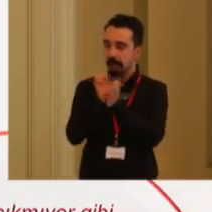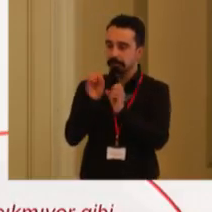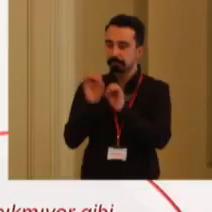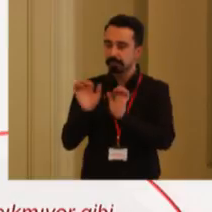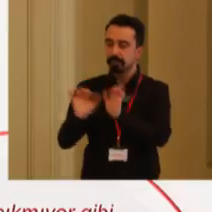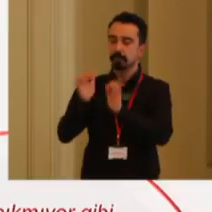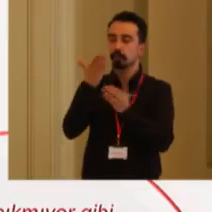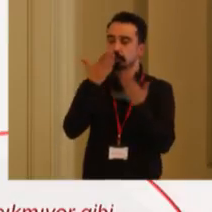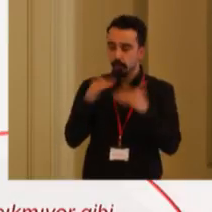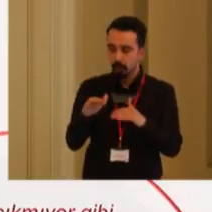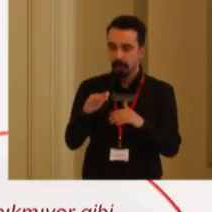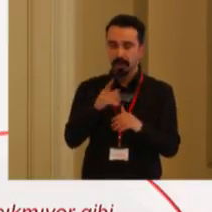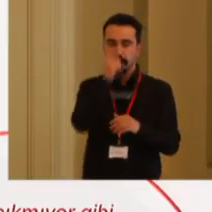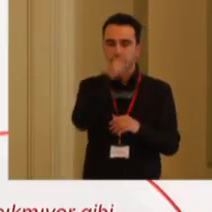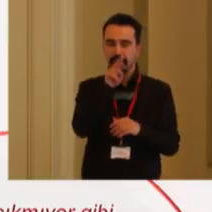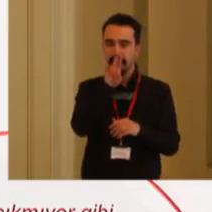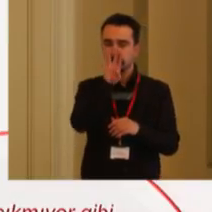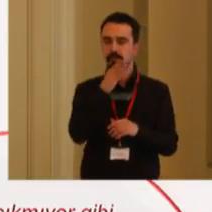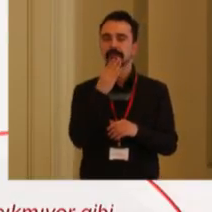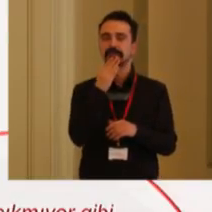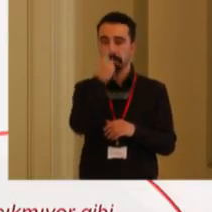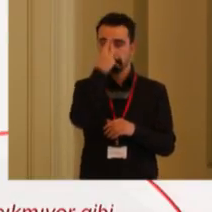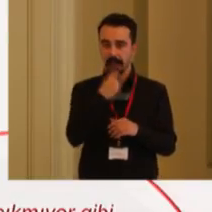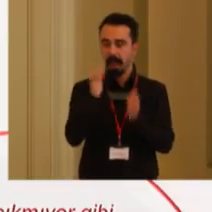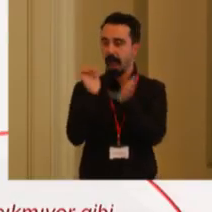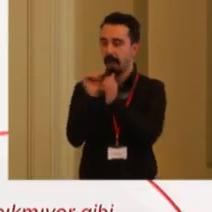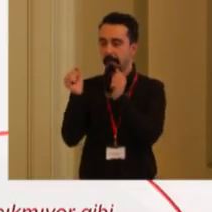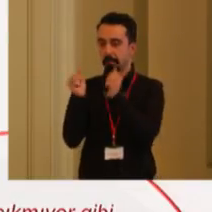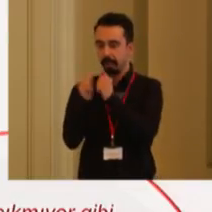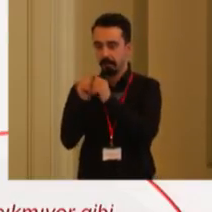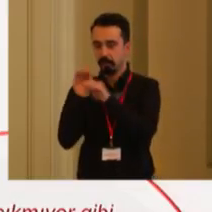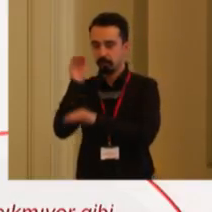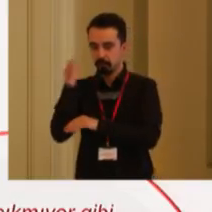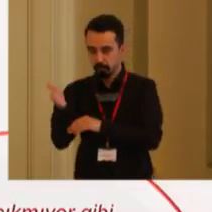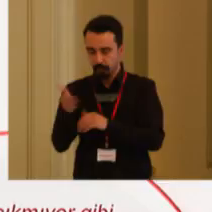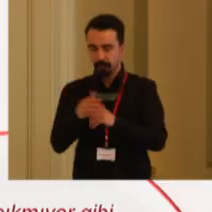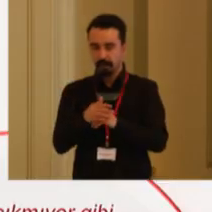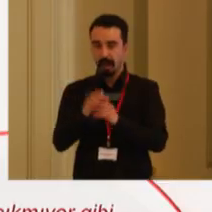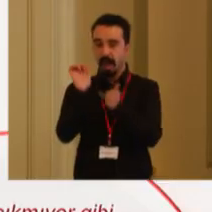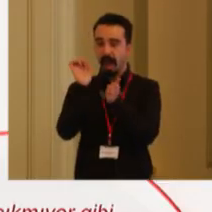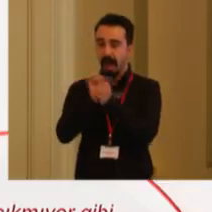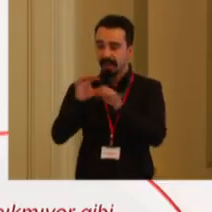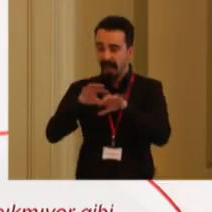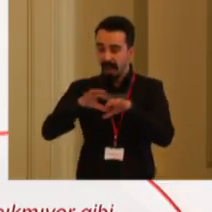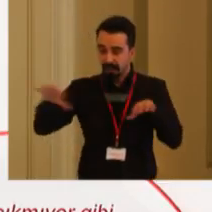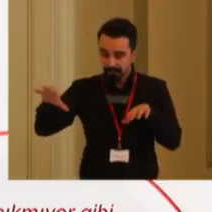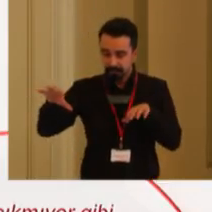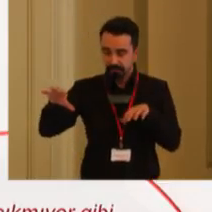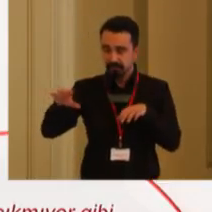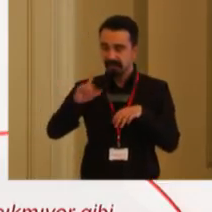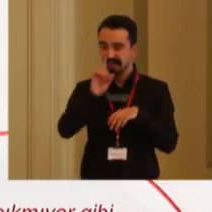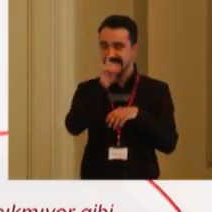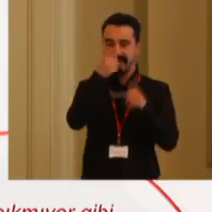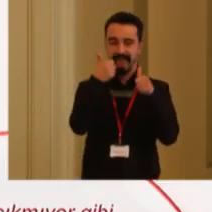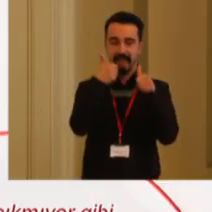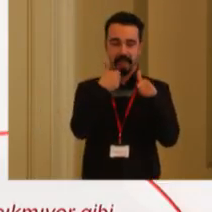Even the youngsters are employed, they don't leave their families. Taking a look at it, you see that 73% of them